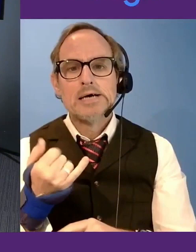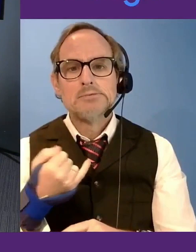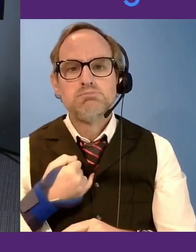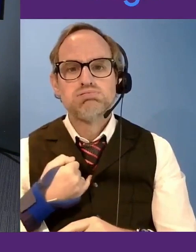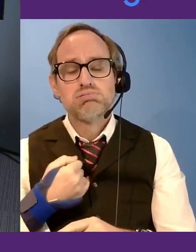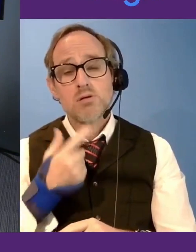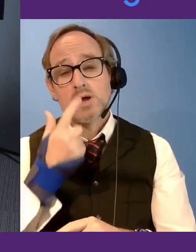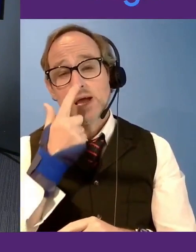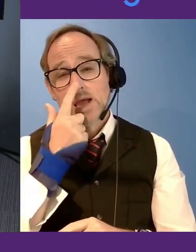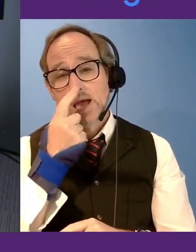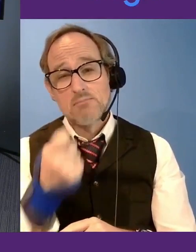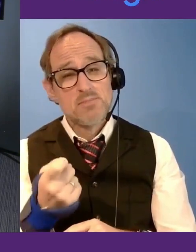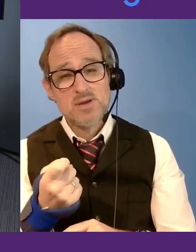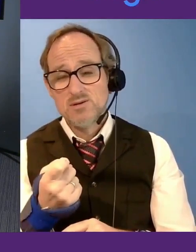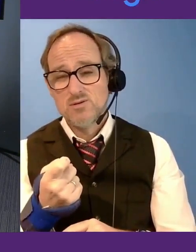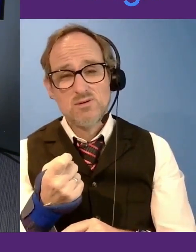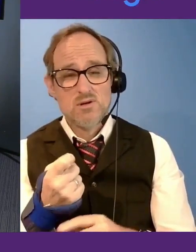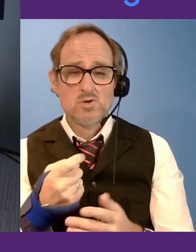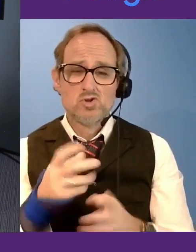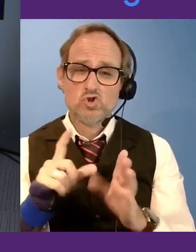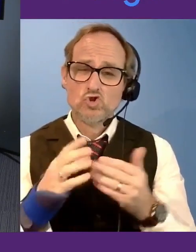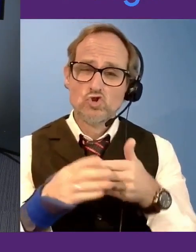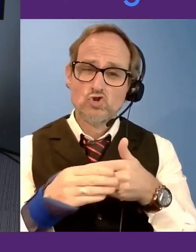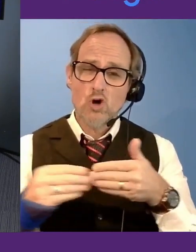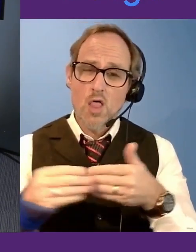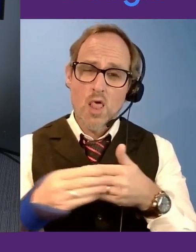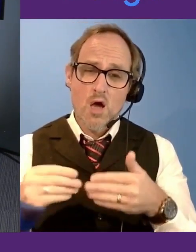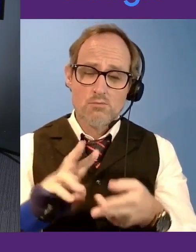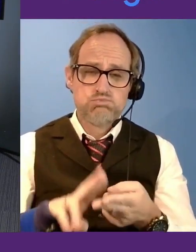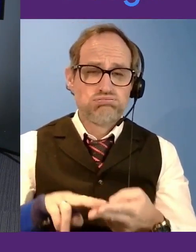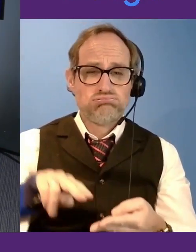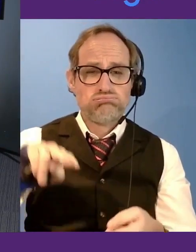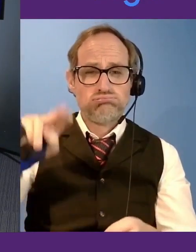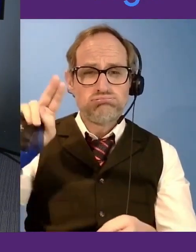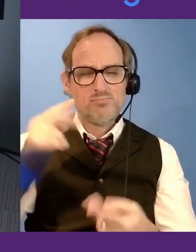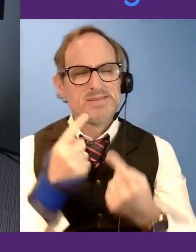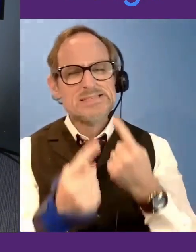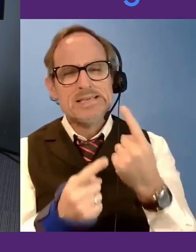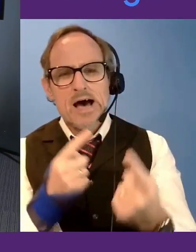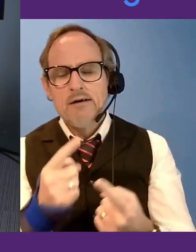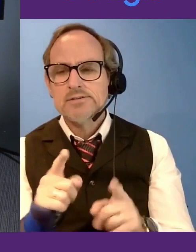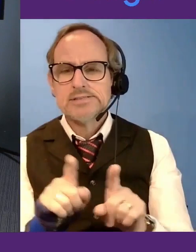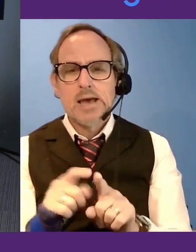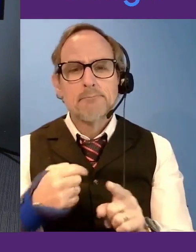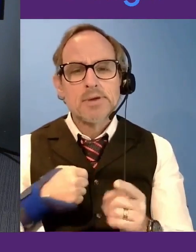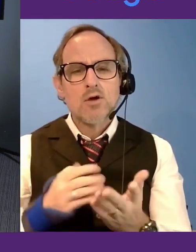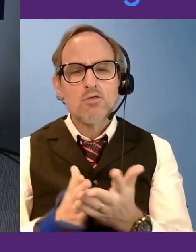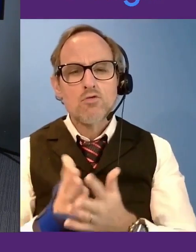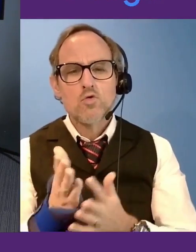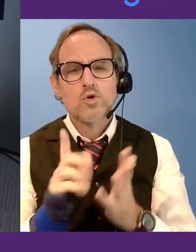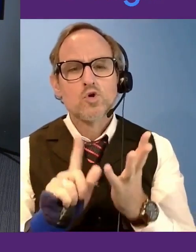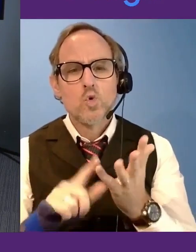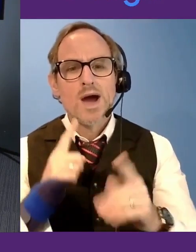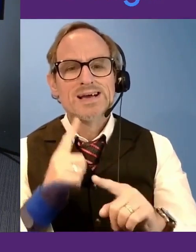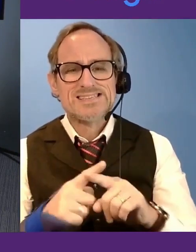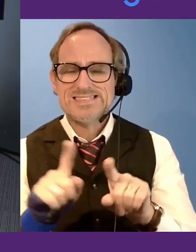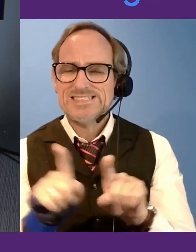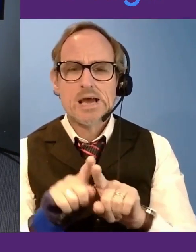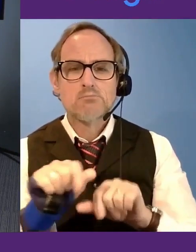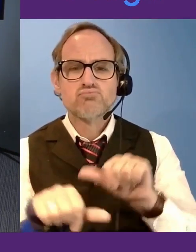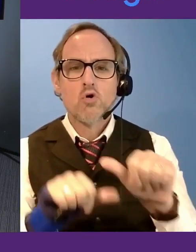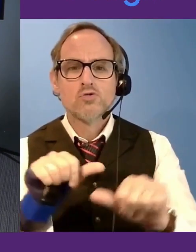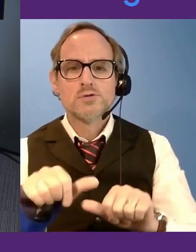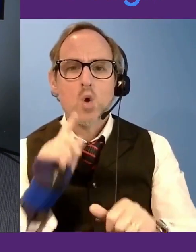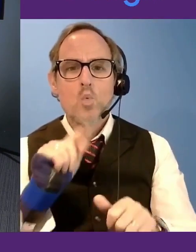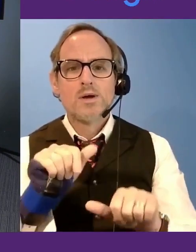counts. And I don't know, you're all UX people, so I've been through the UX, the same process. So at the beginning it was, no, just do